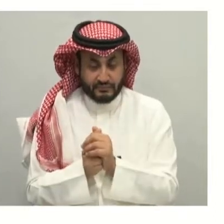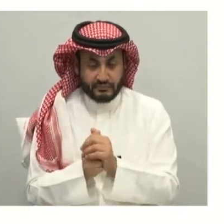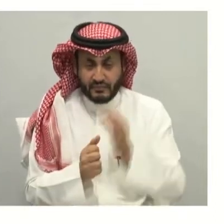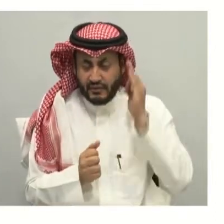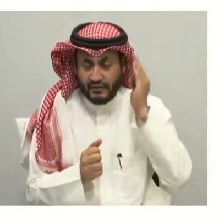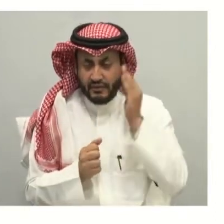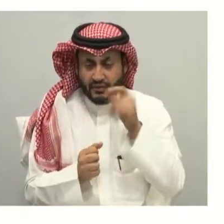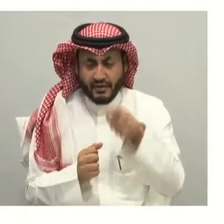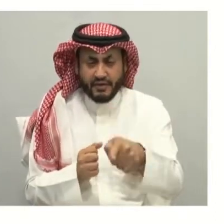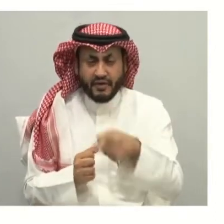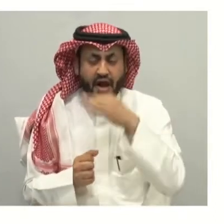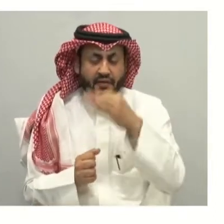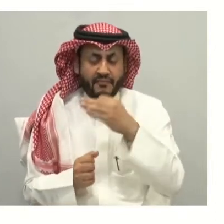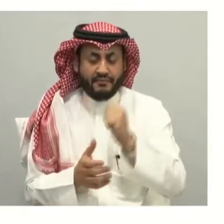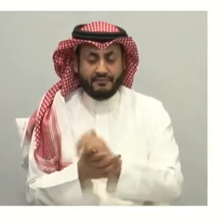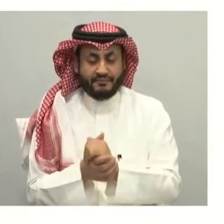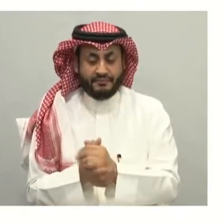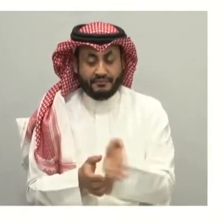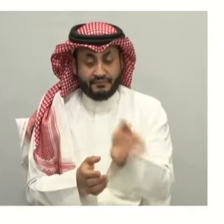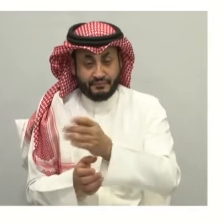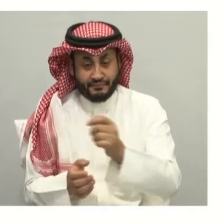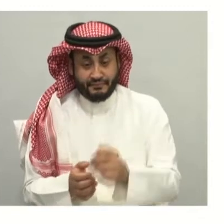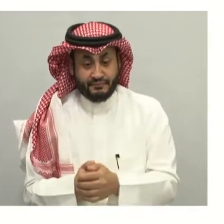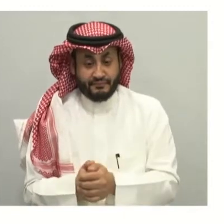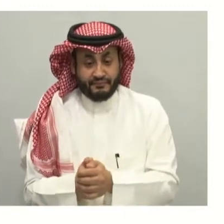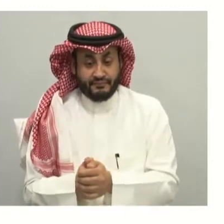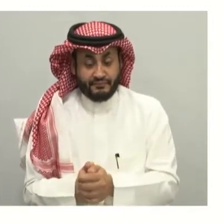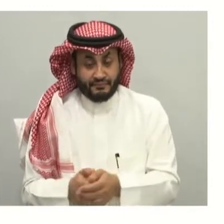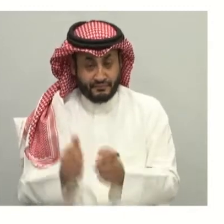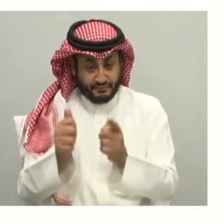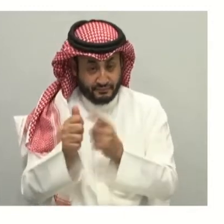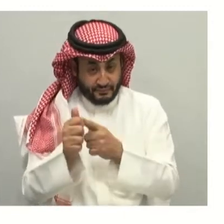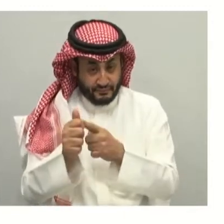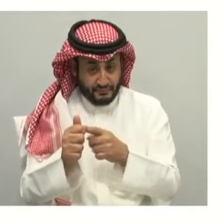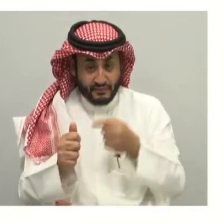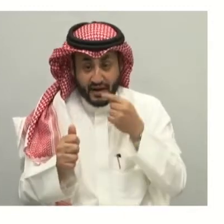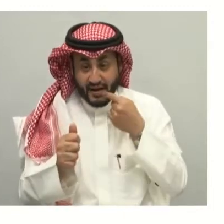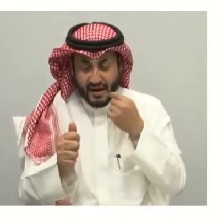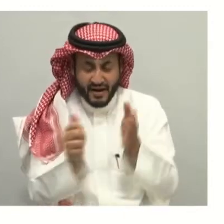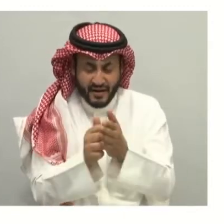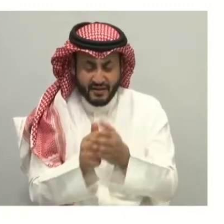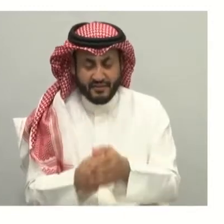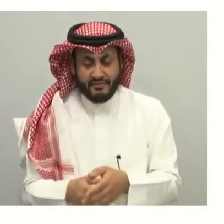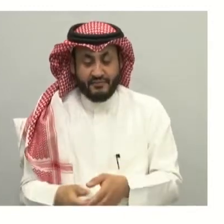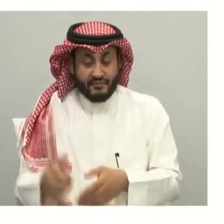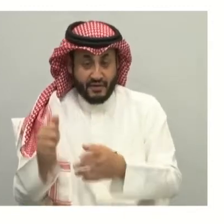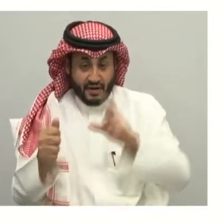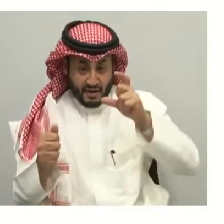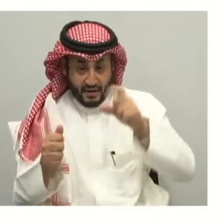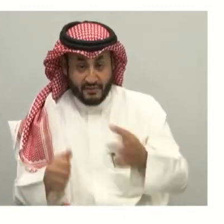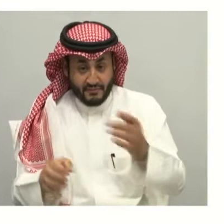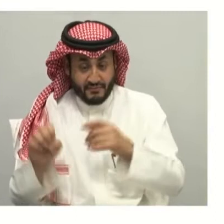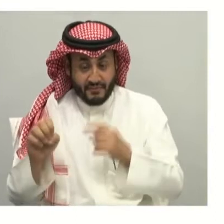Listen, point, and say. Then write either the short A or the long A that comes